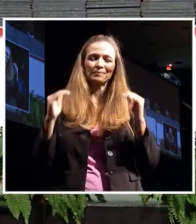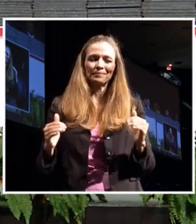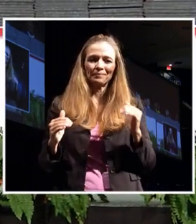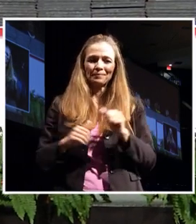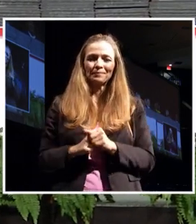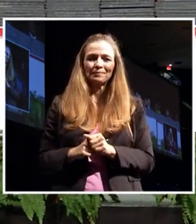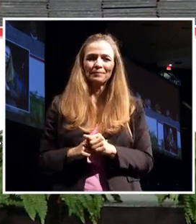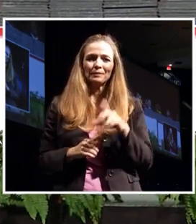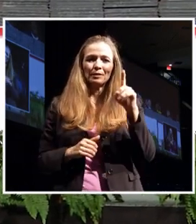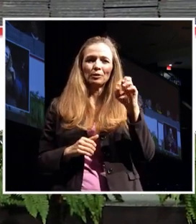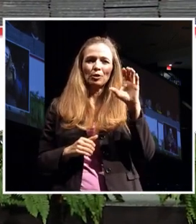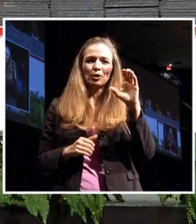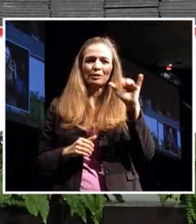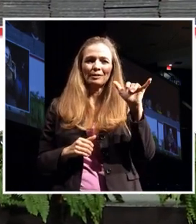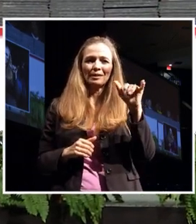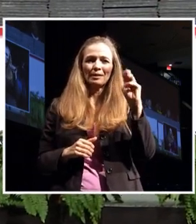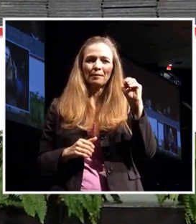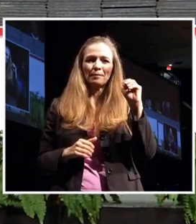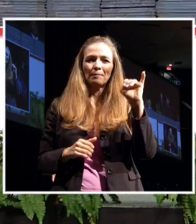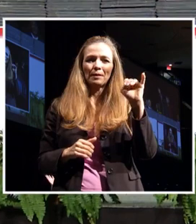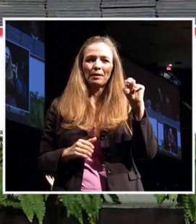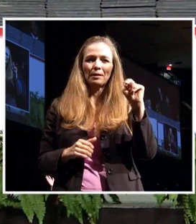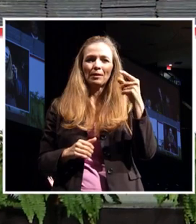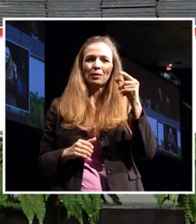School Board Trustee, Darcy Mingoya.